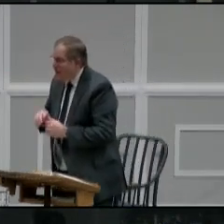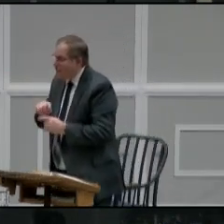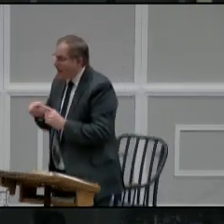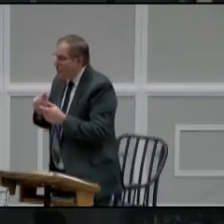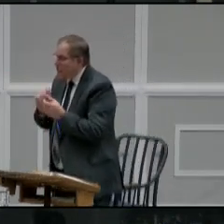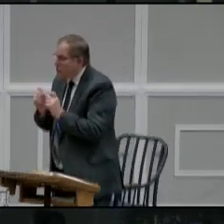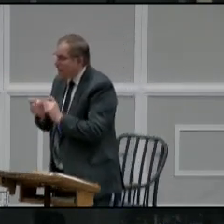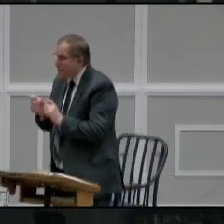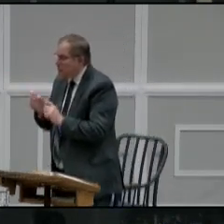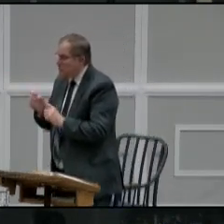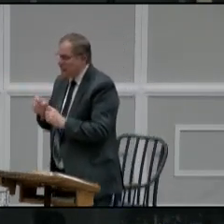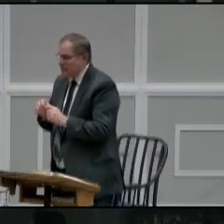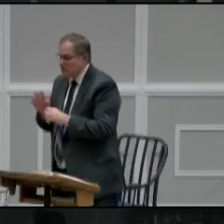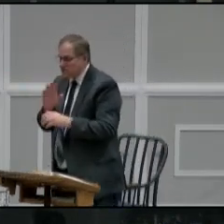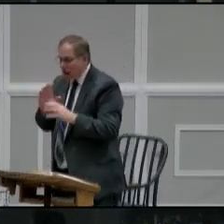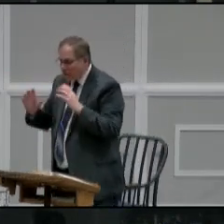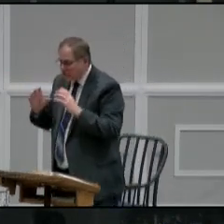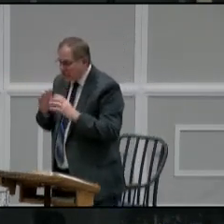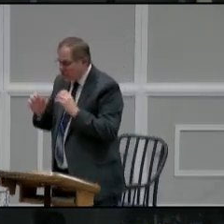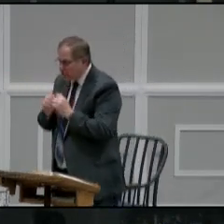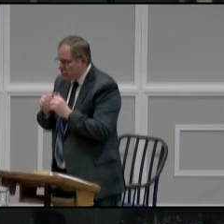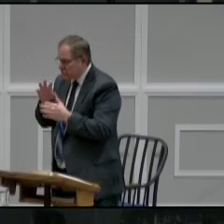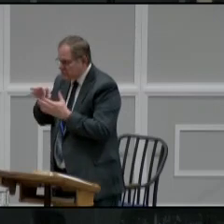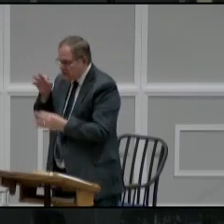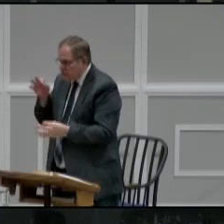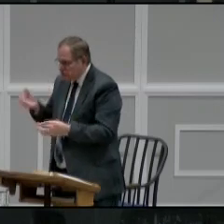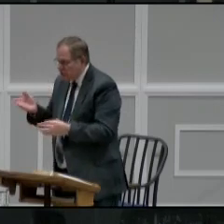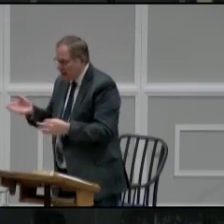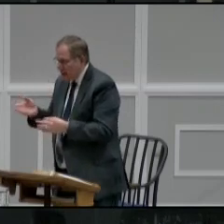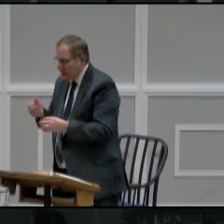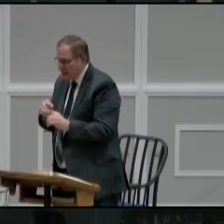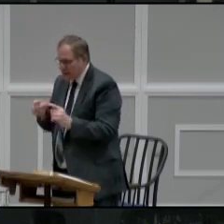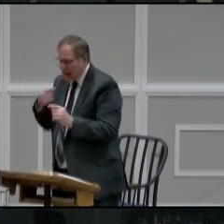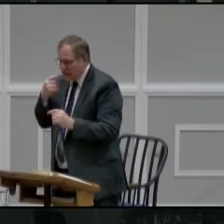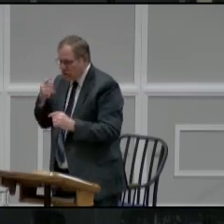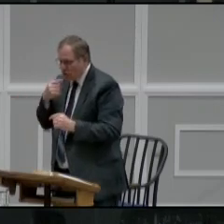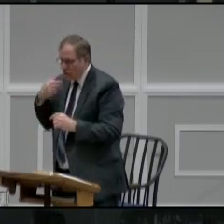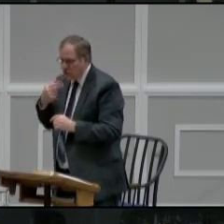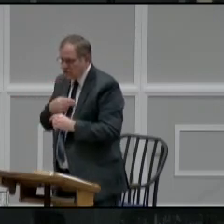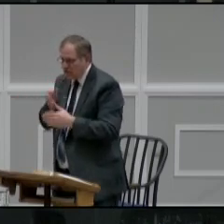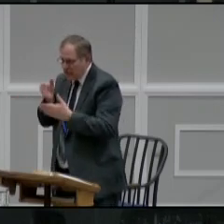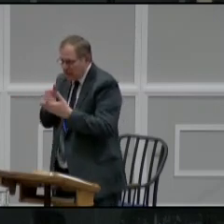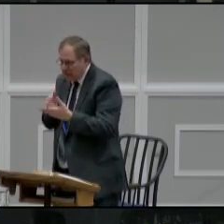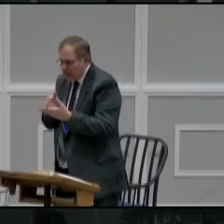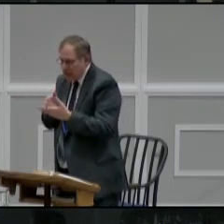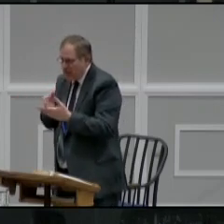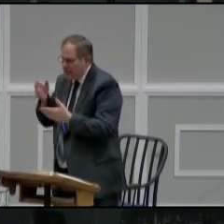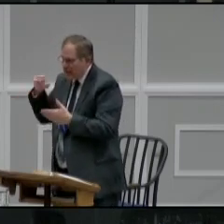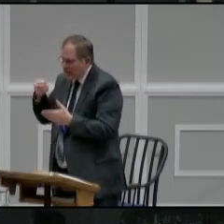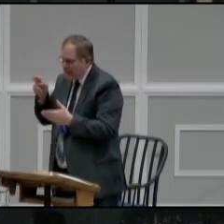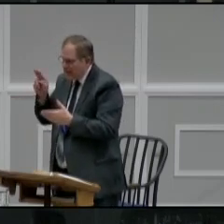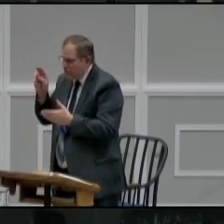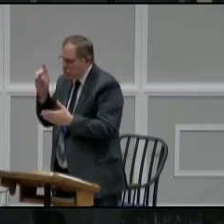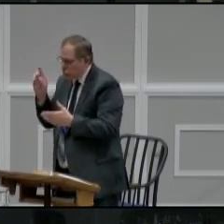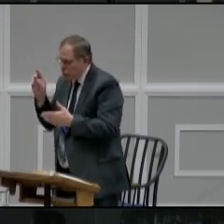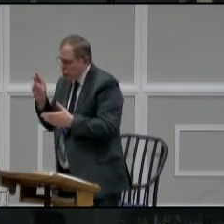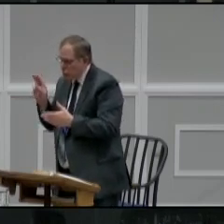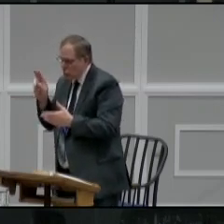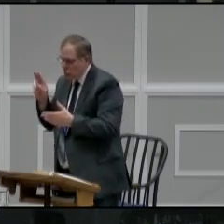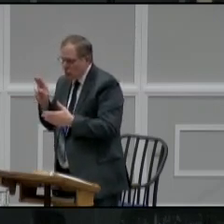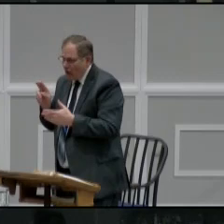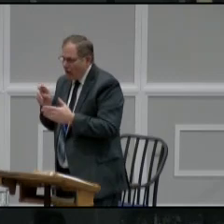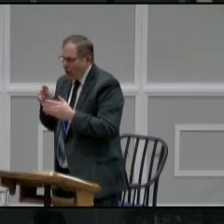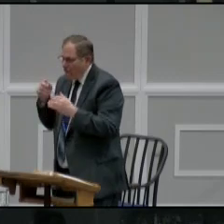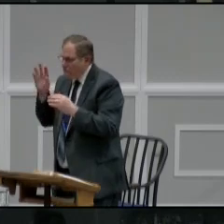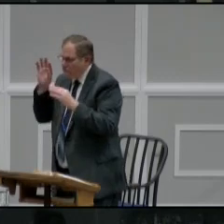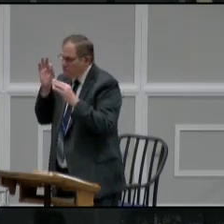spiritual subjects, and they informed us that they were in the midst of one of their Hindu festivals. So, oh yeah,